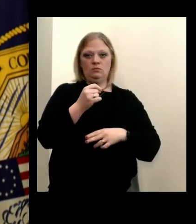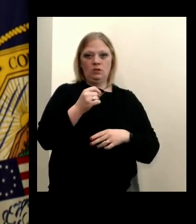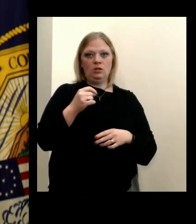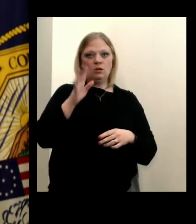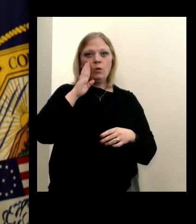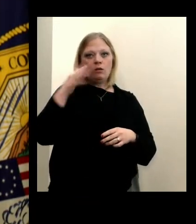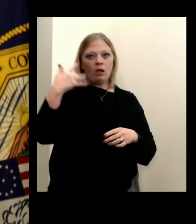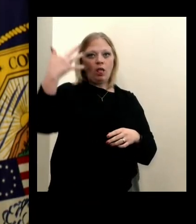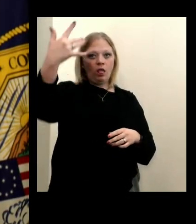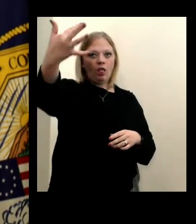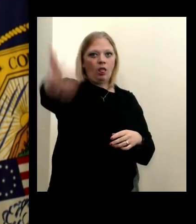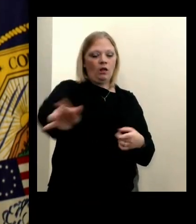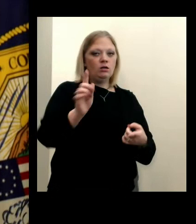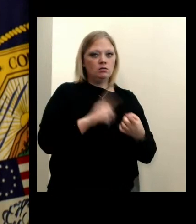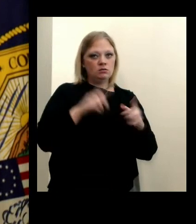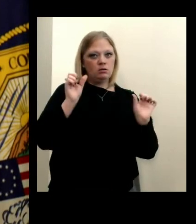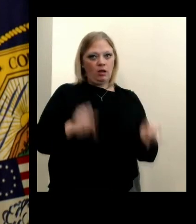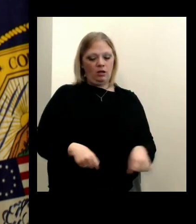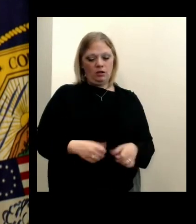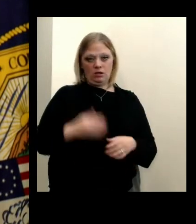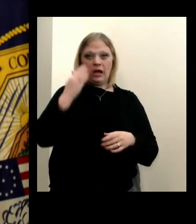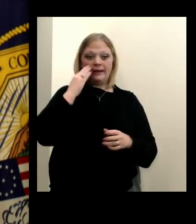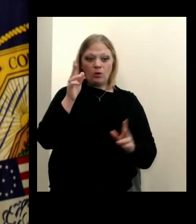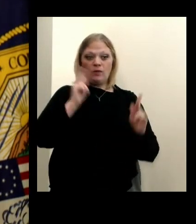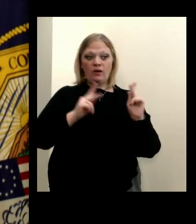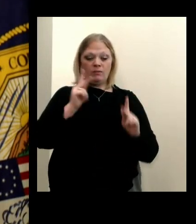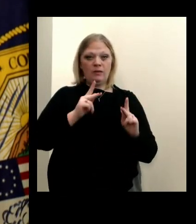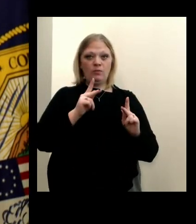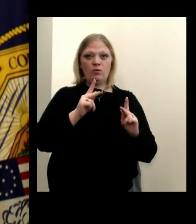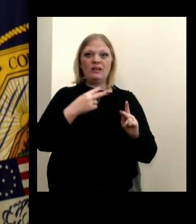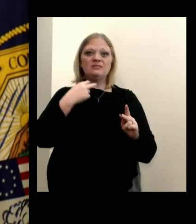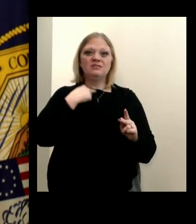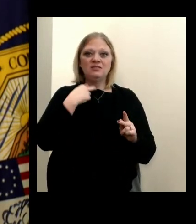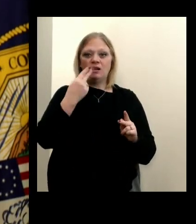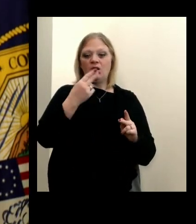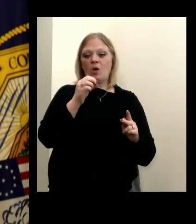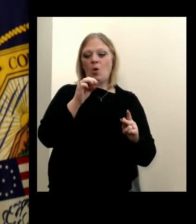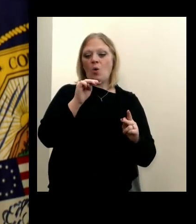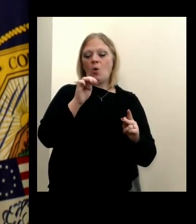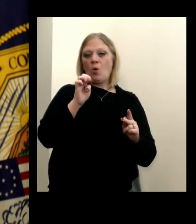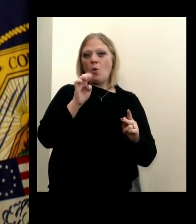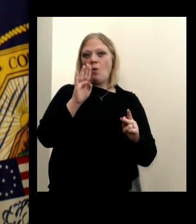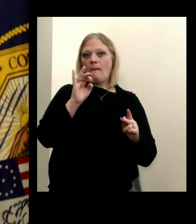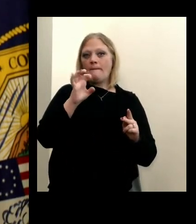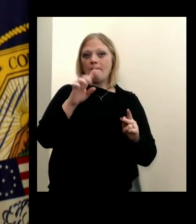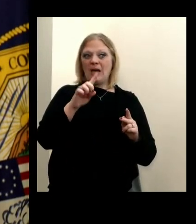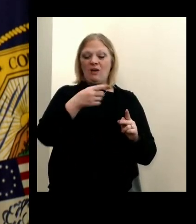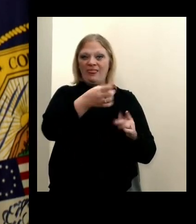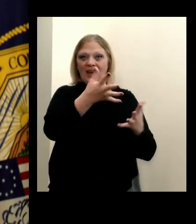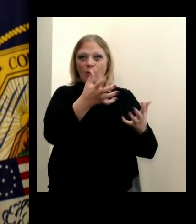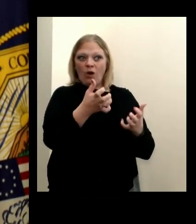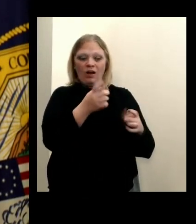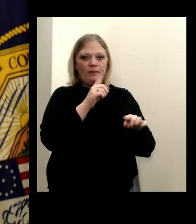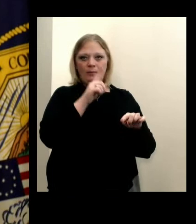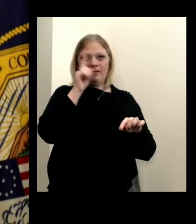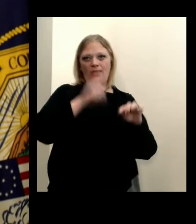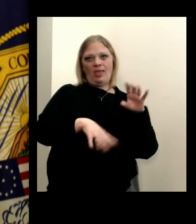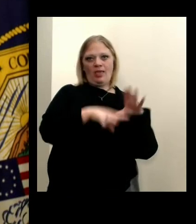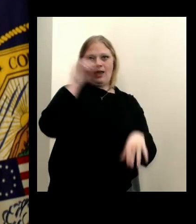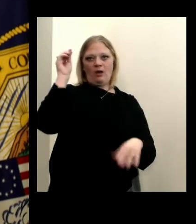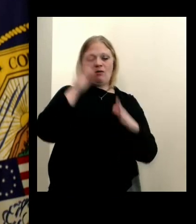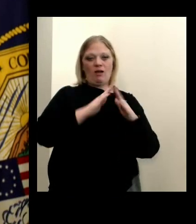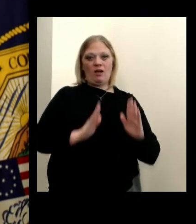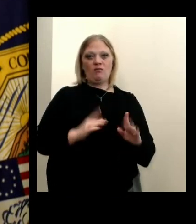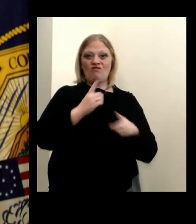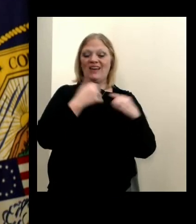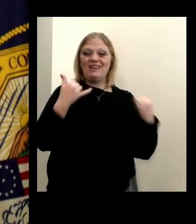it. I know that there are individuals that are homebound that would love to be able to get the vaccine, but they have no way of getting out of the house. Right now, we